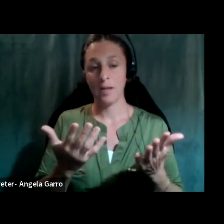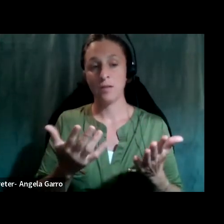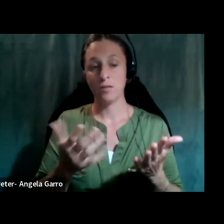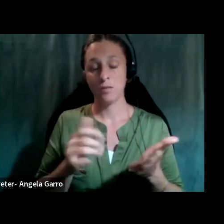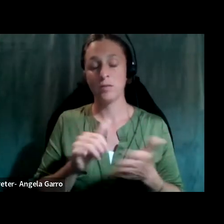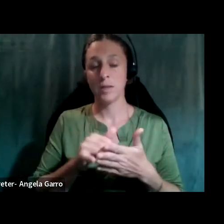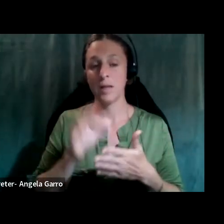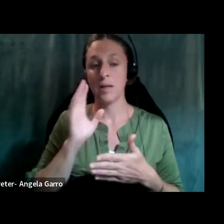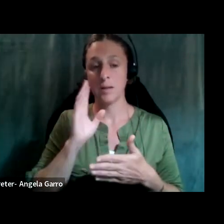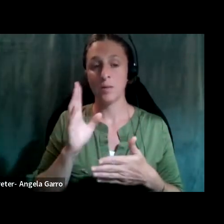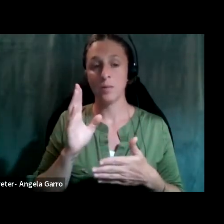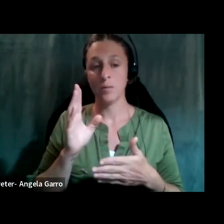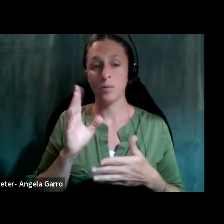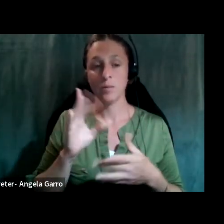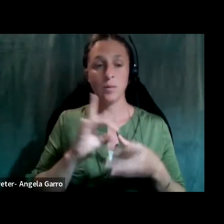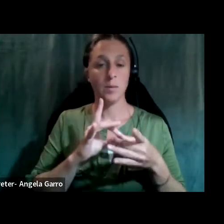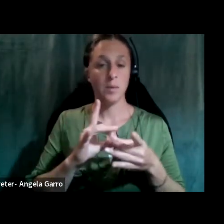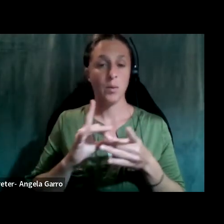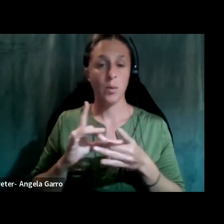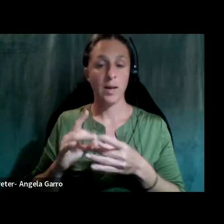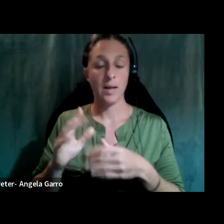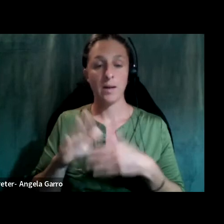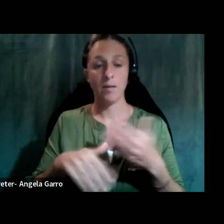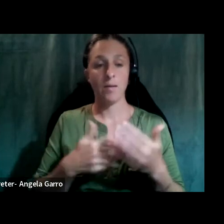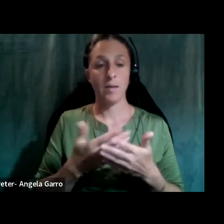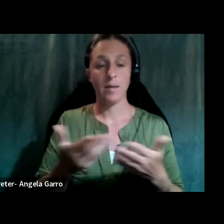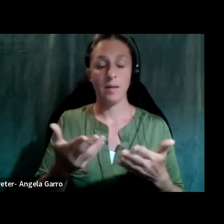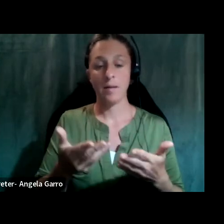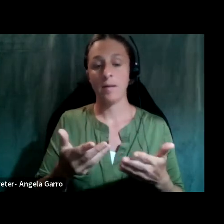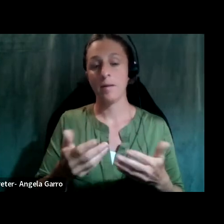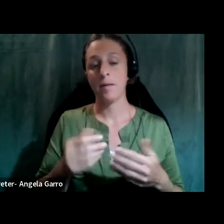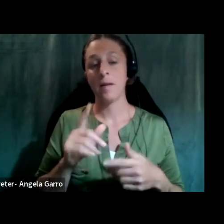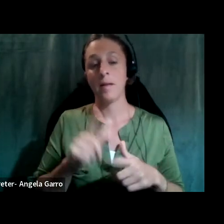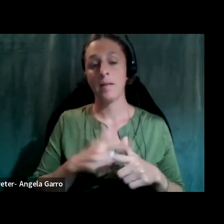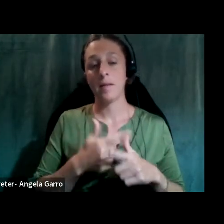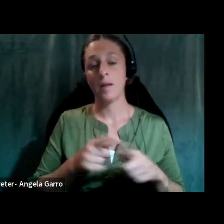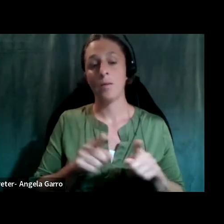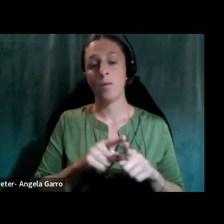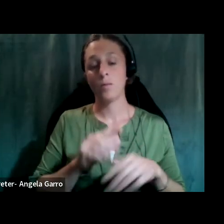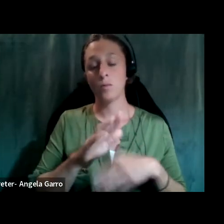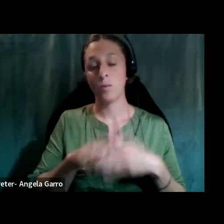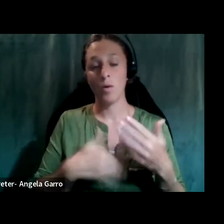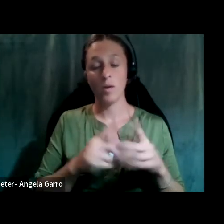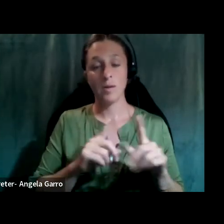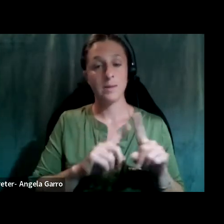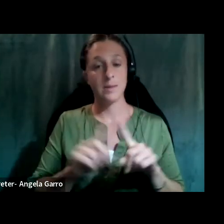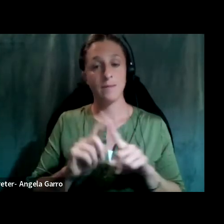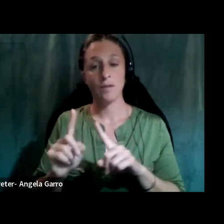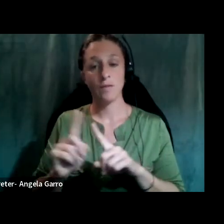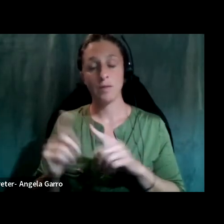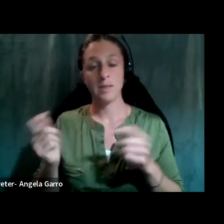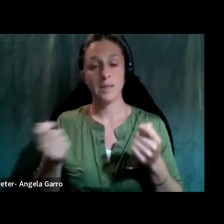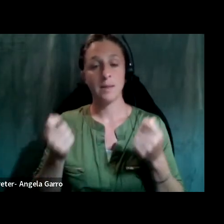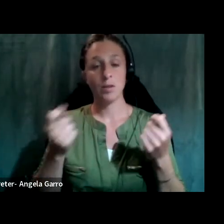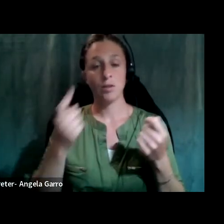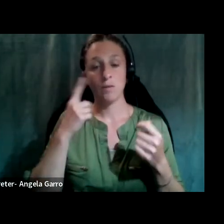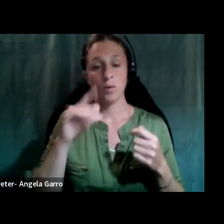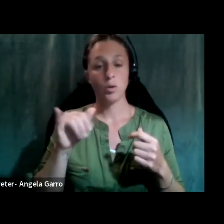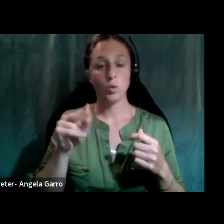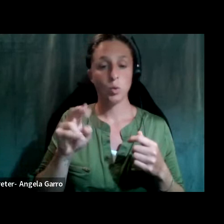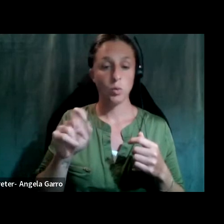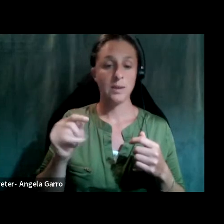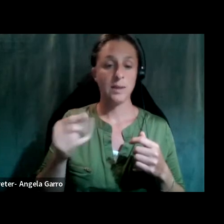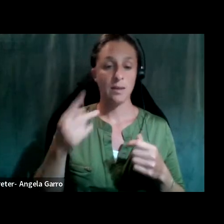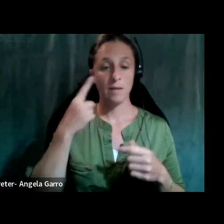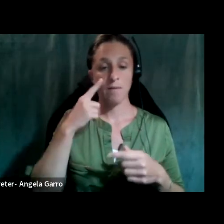be coordinating that, and then all of the different celebrations for Juneteenth throughout the month.